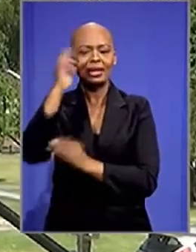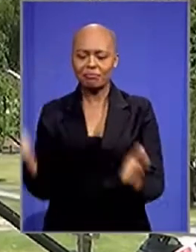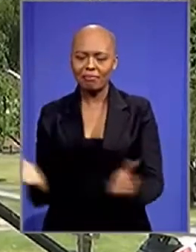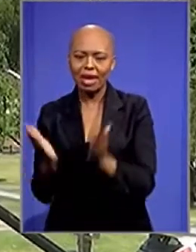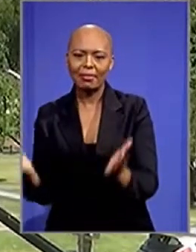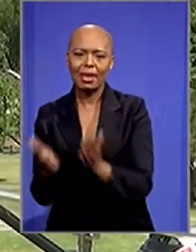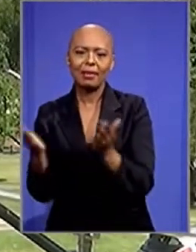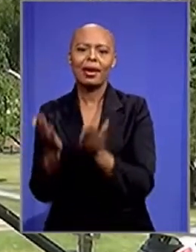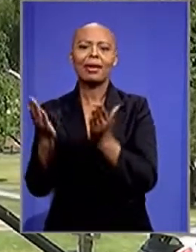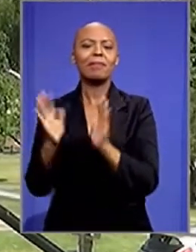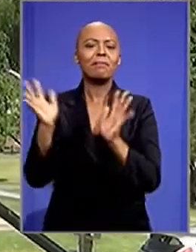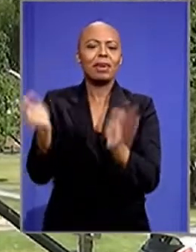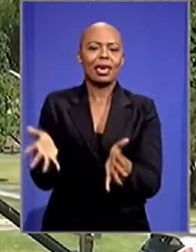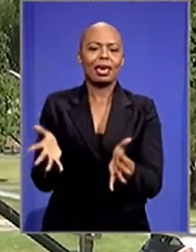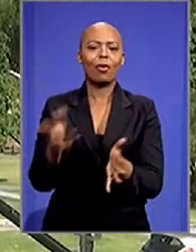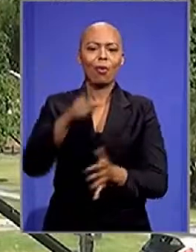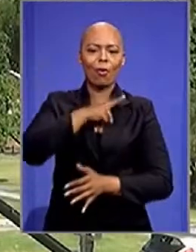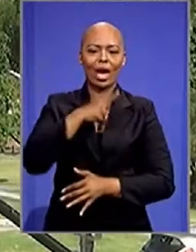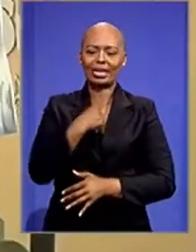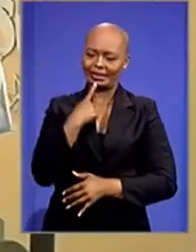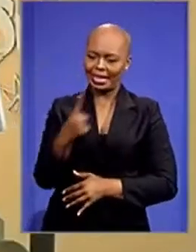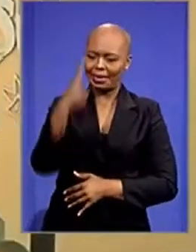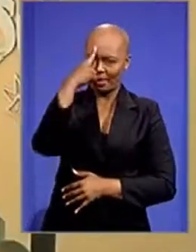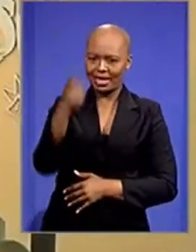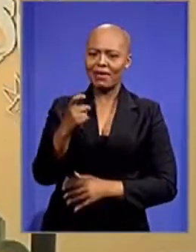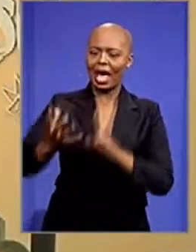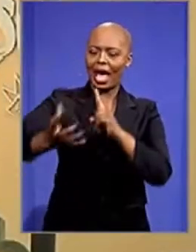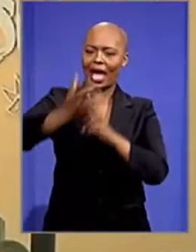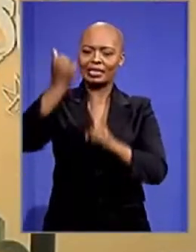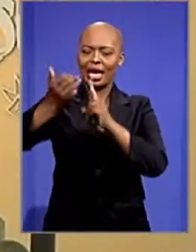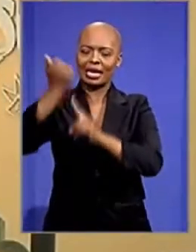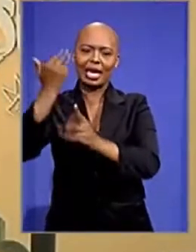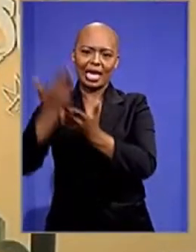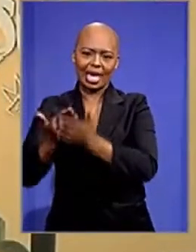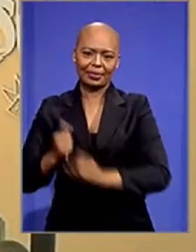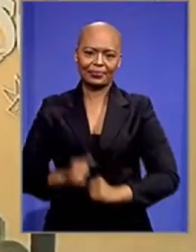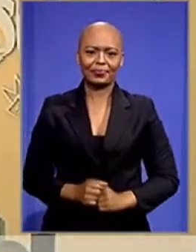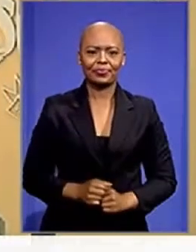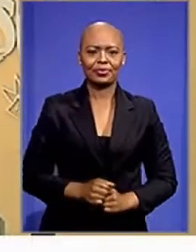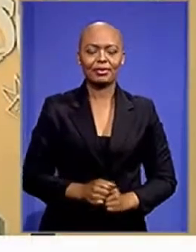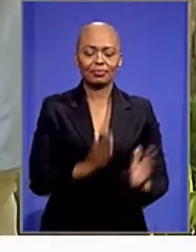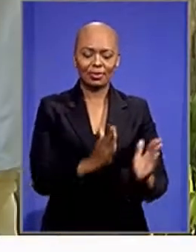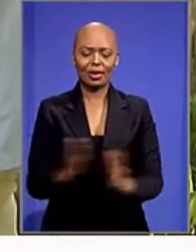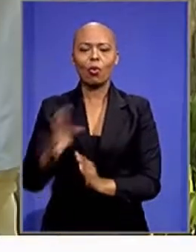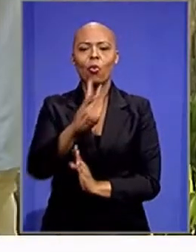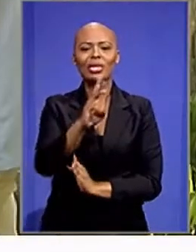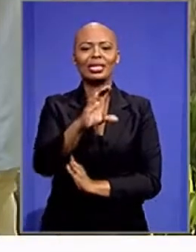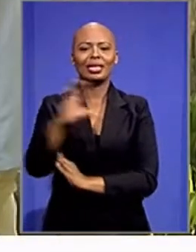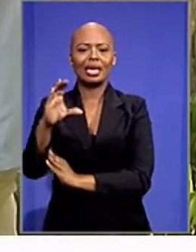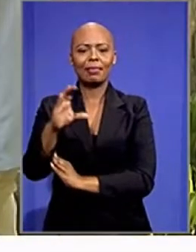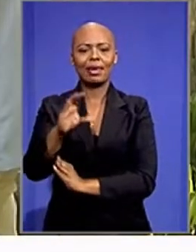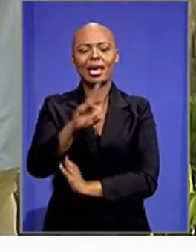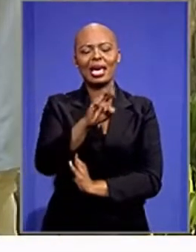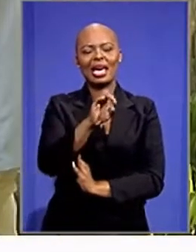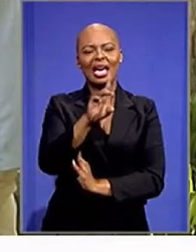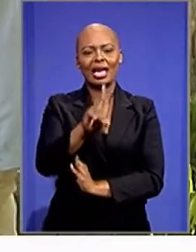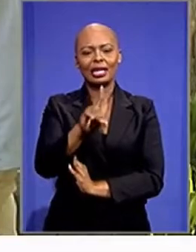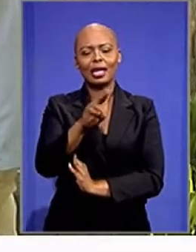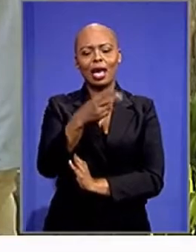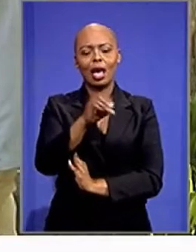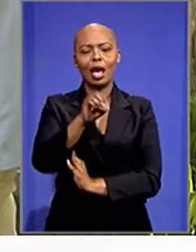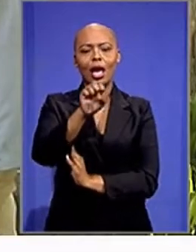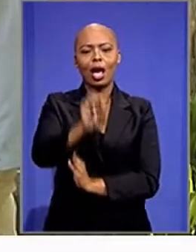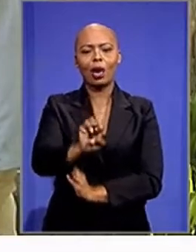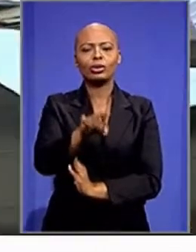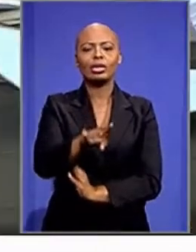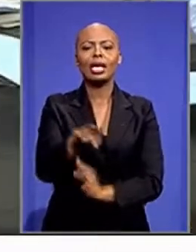fact that we believe that they can achieve great things. Ka Western Cape, Freedom House e thuleditse tshebetso ya dikolo tsa yona naha ka bophara